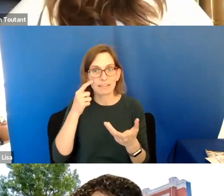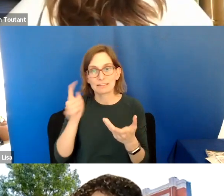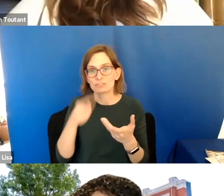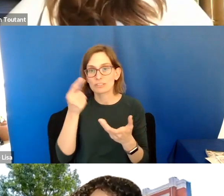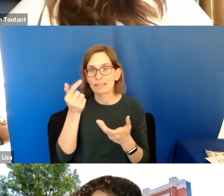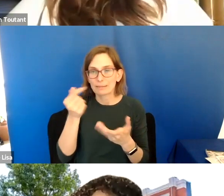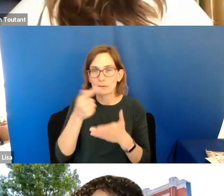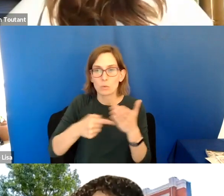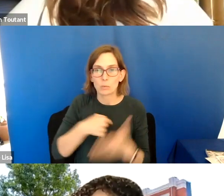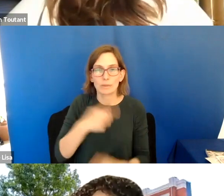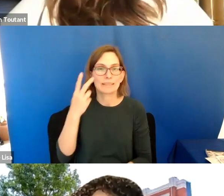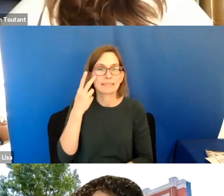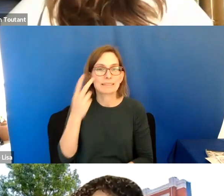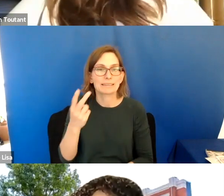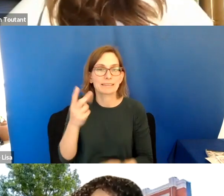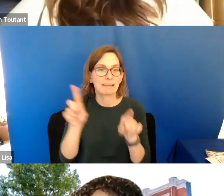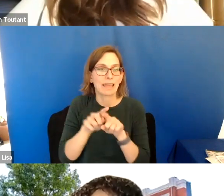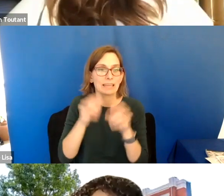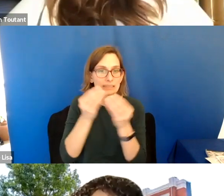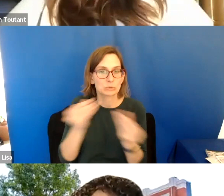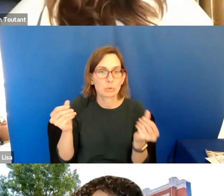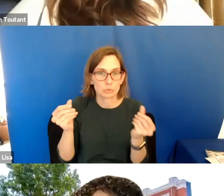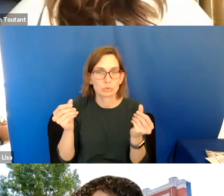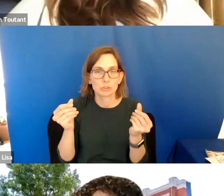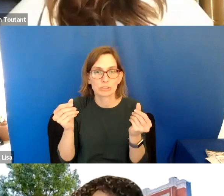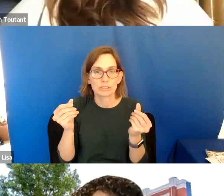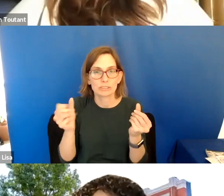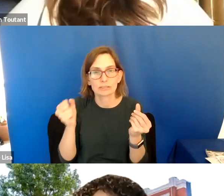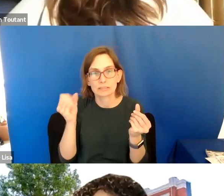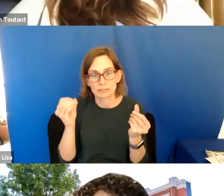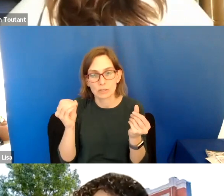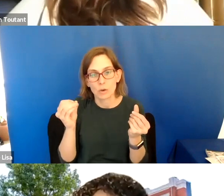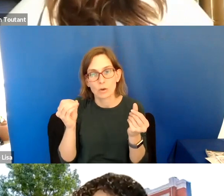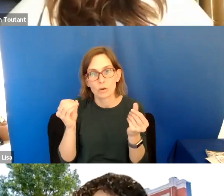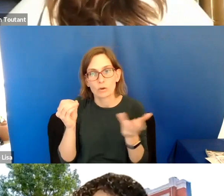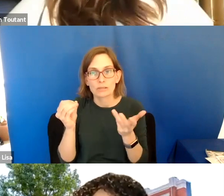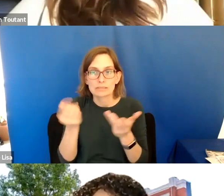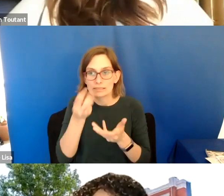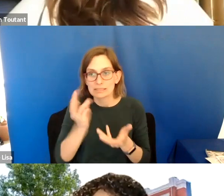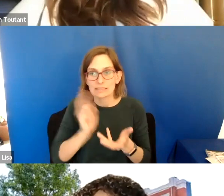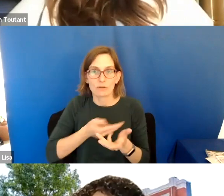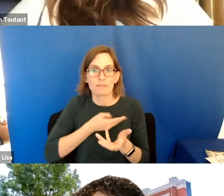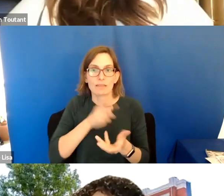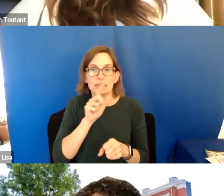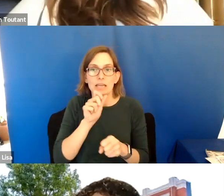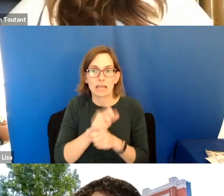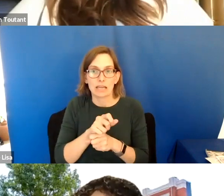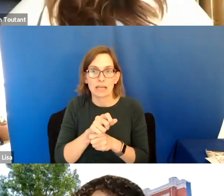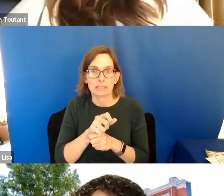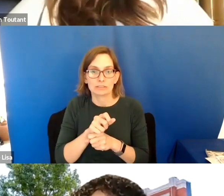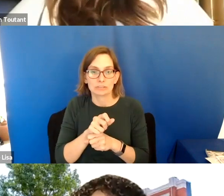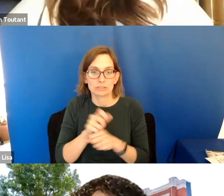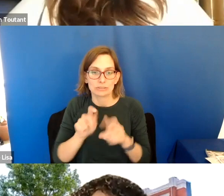see as a solution. So several of us are actually budding org